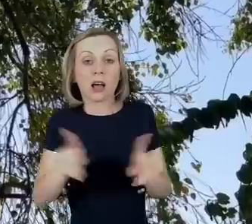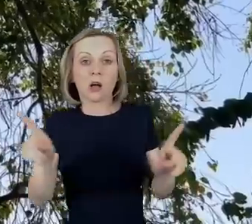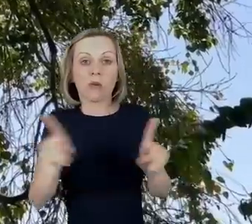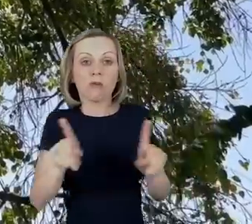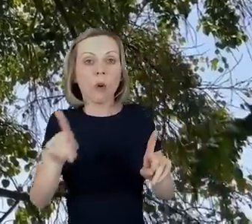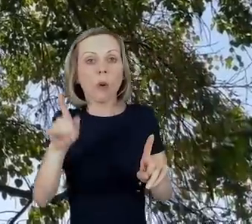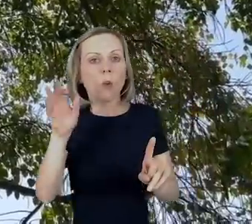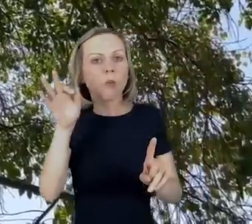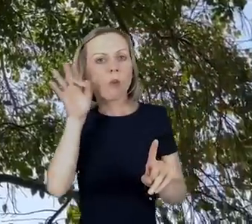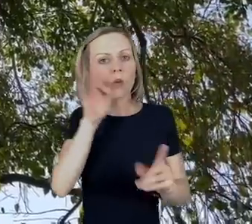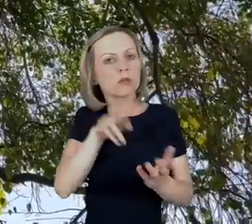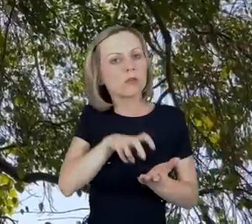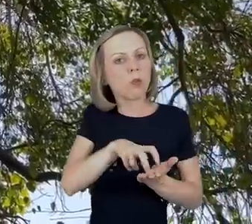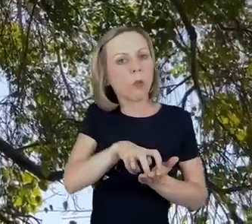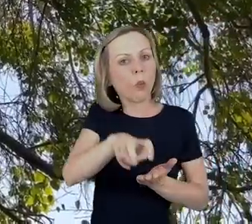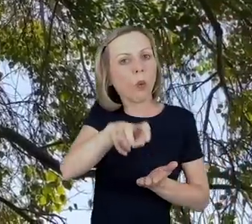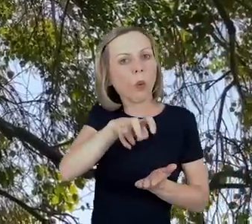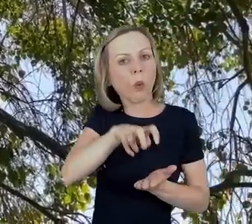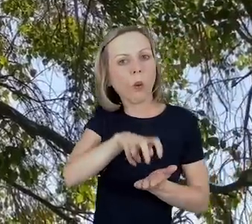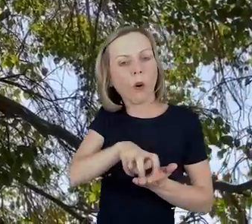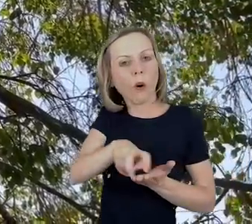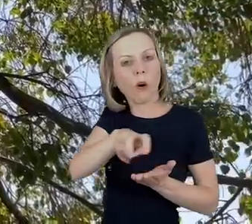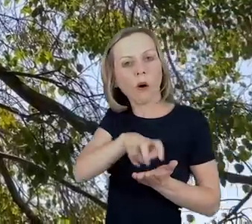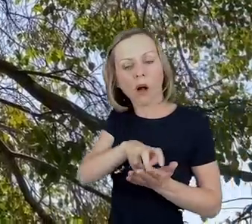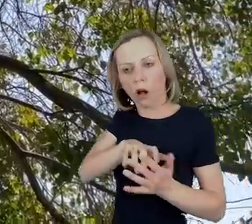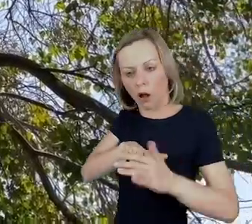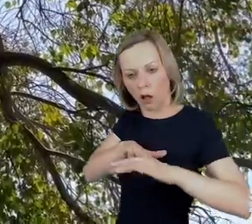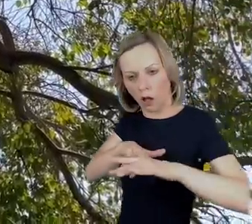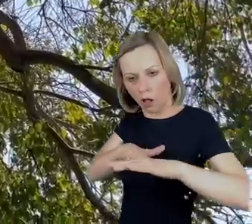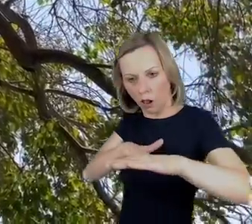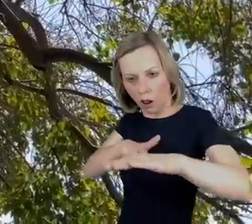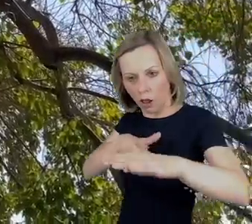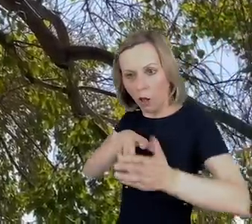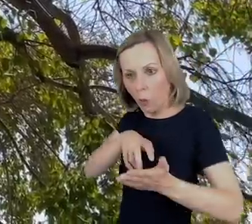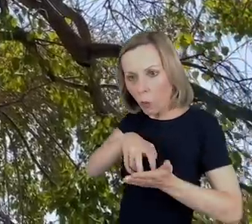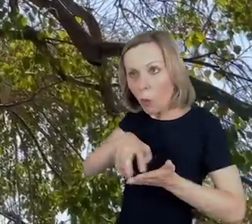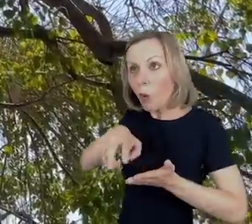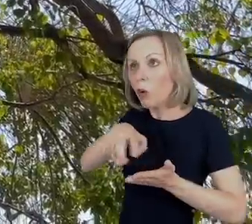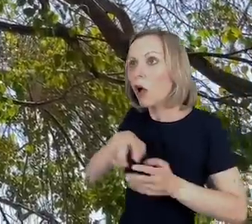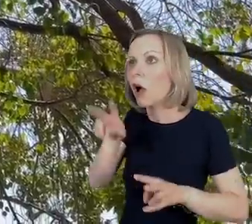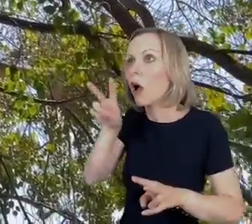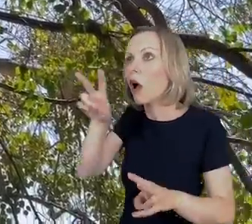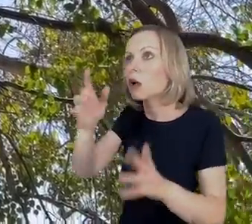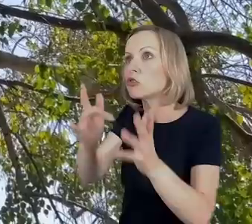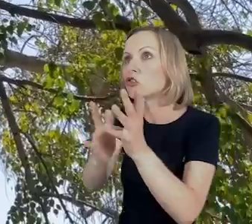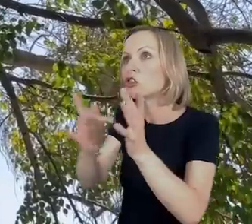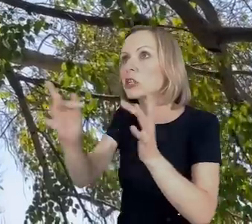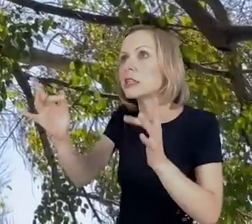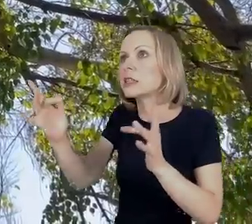To walk on water, you must do the same. Look towards Jesus.